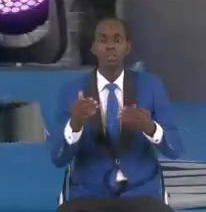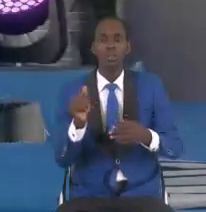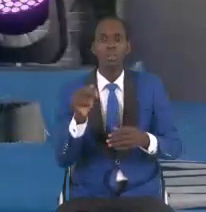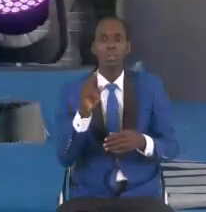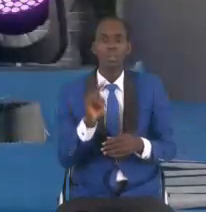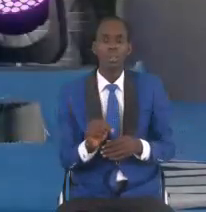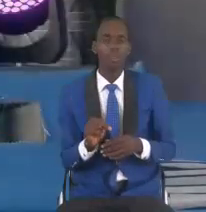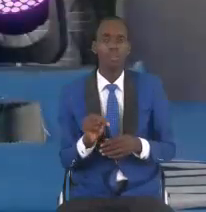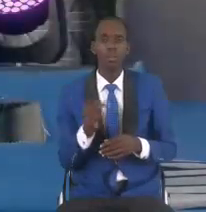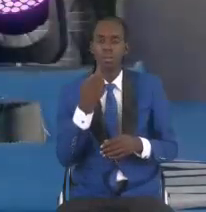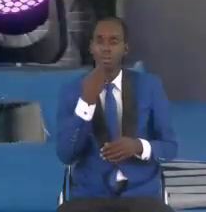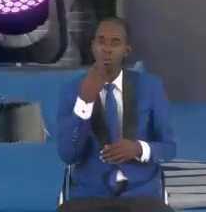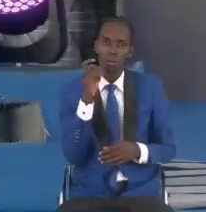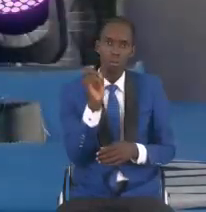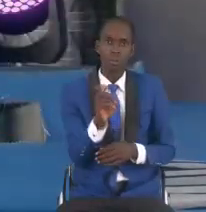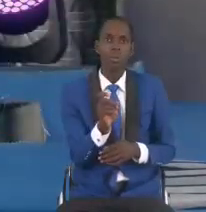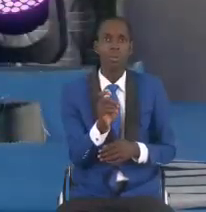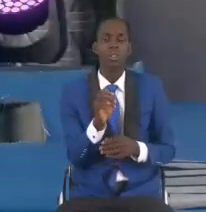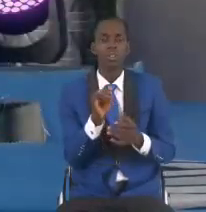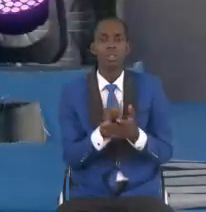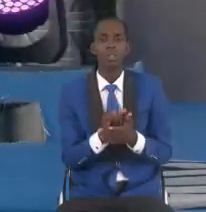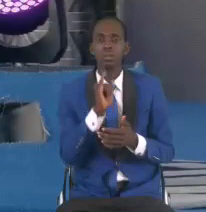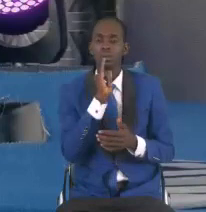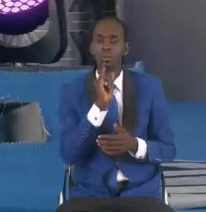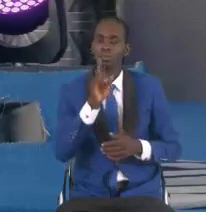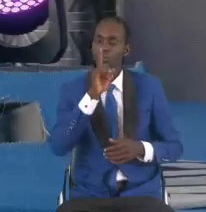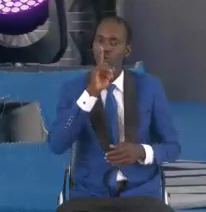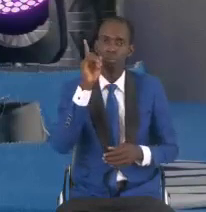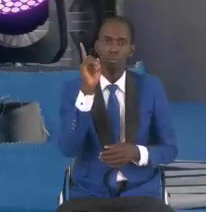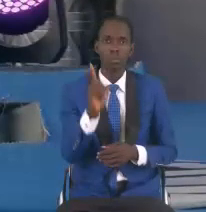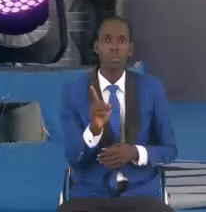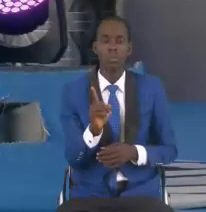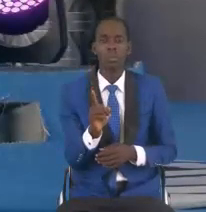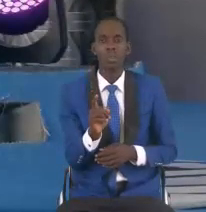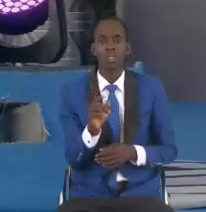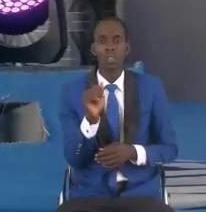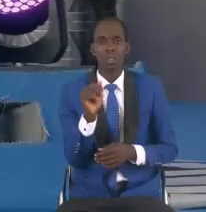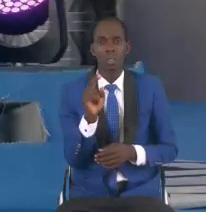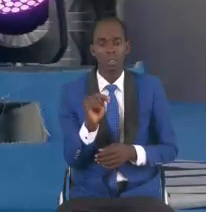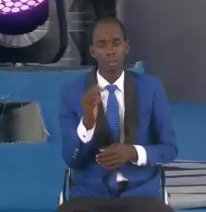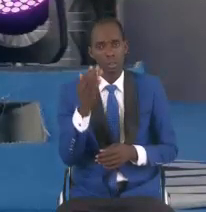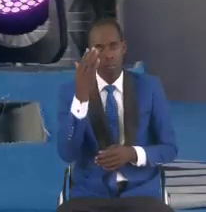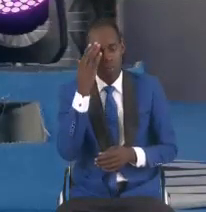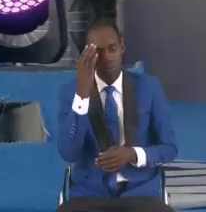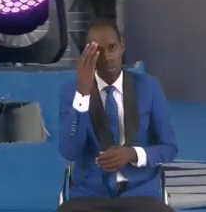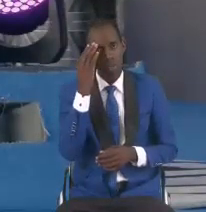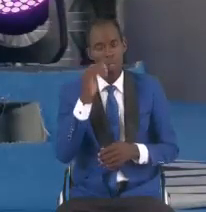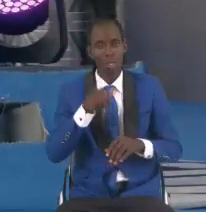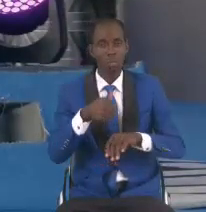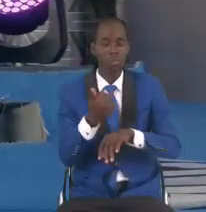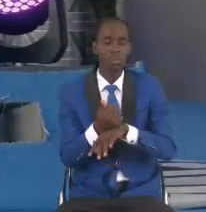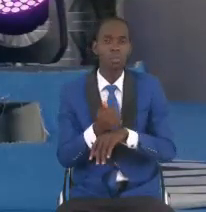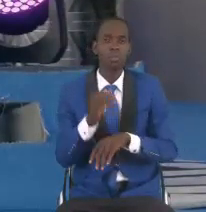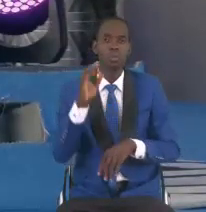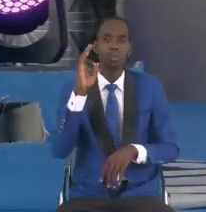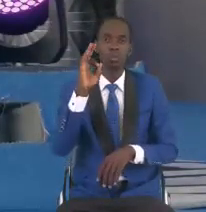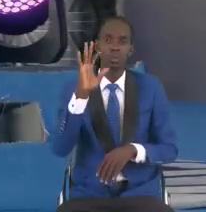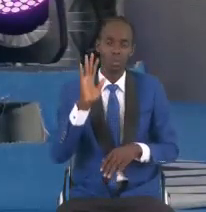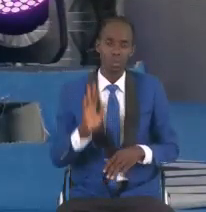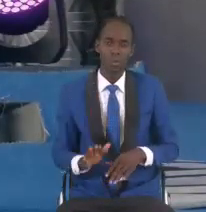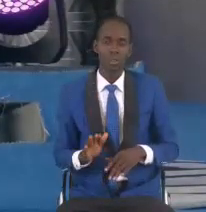that is absolute. An acknowledged minister with an